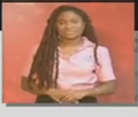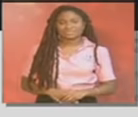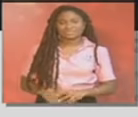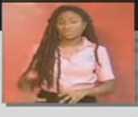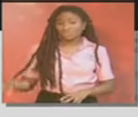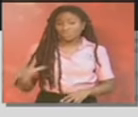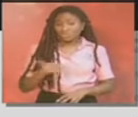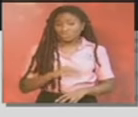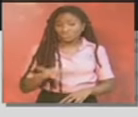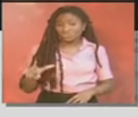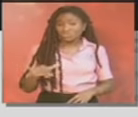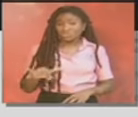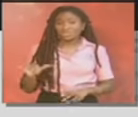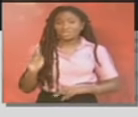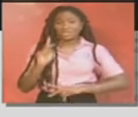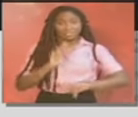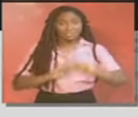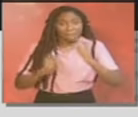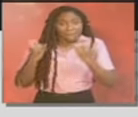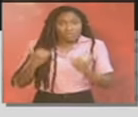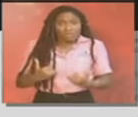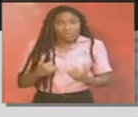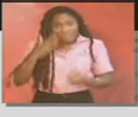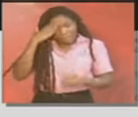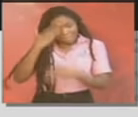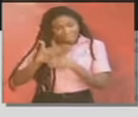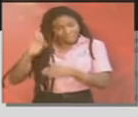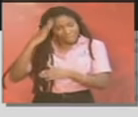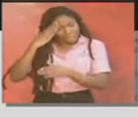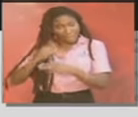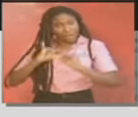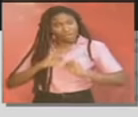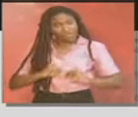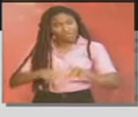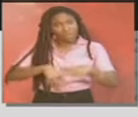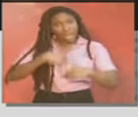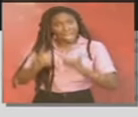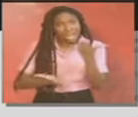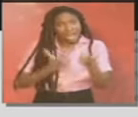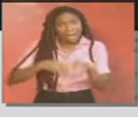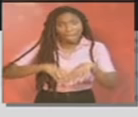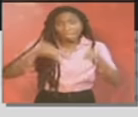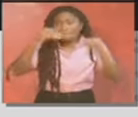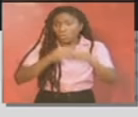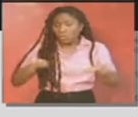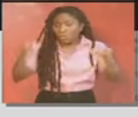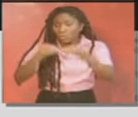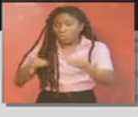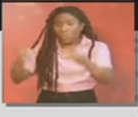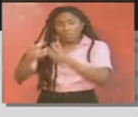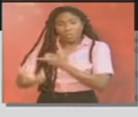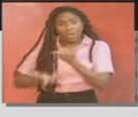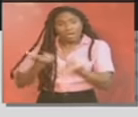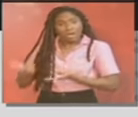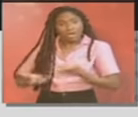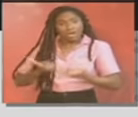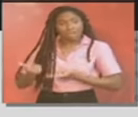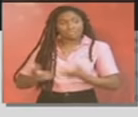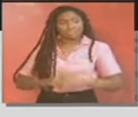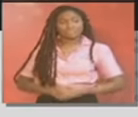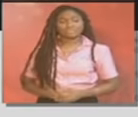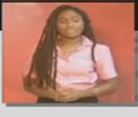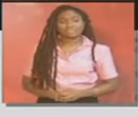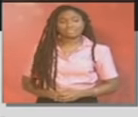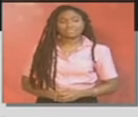increased tendency to gathering that we seem to be seeing in the general population. And again, we'll circle back to that in a little more detail. Next